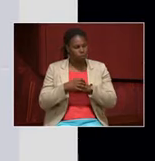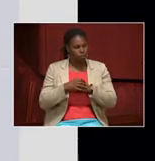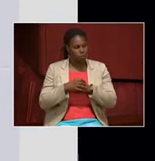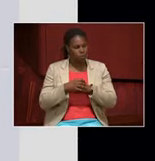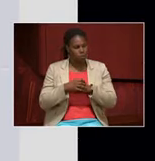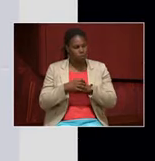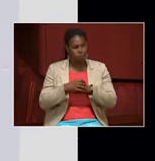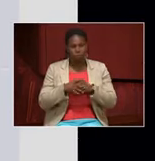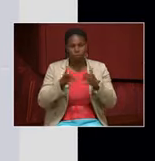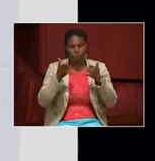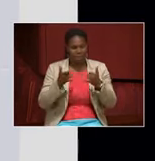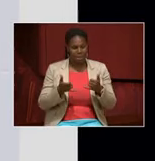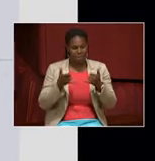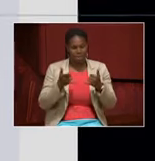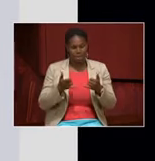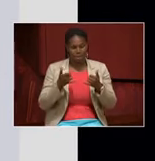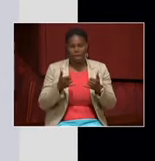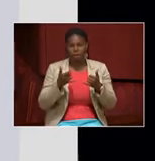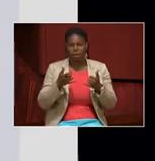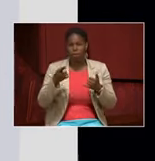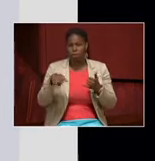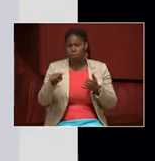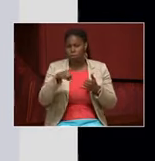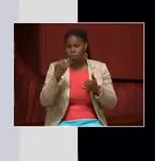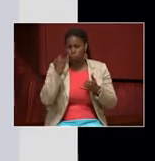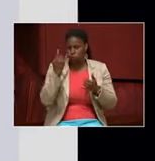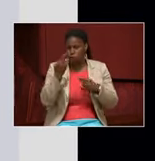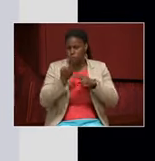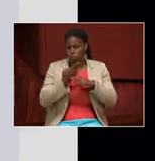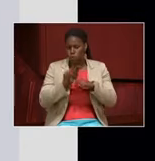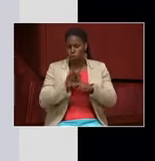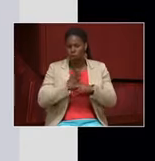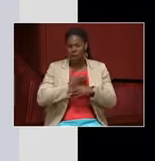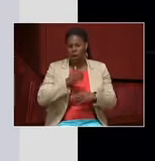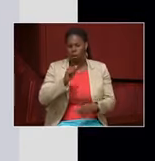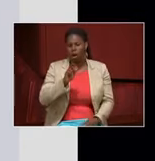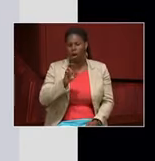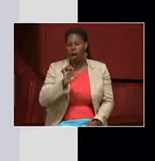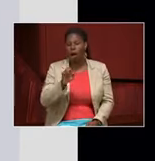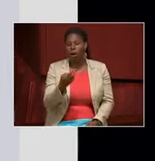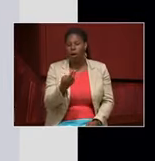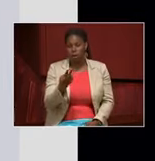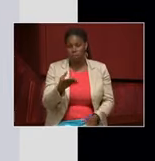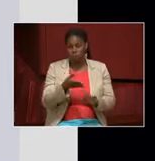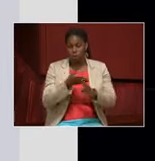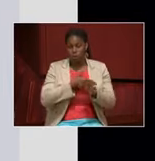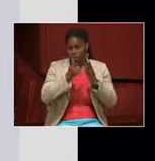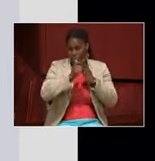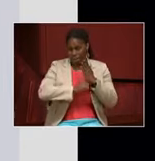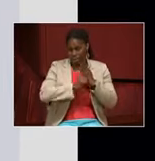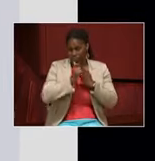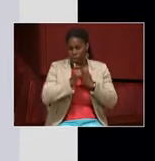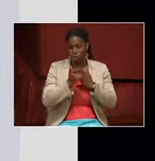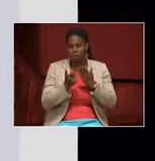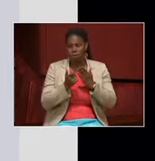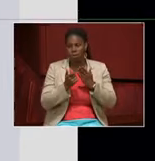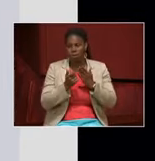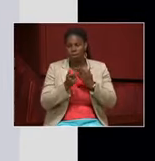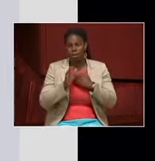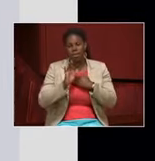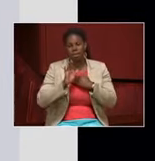Now, those of you who have used our ARC, the Archives Research Catalog, that of